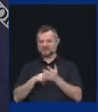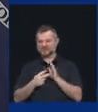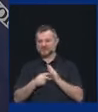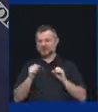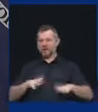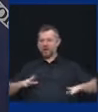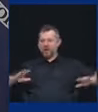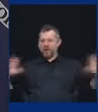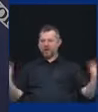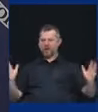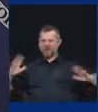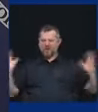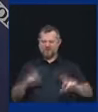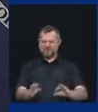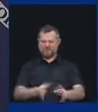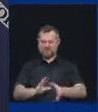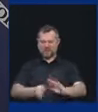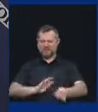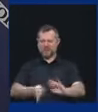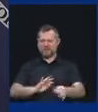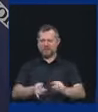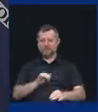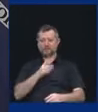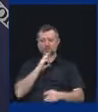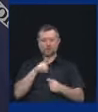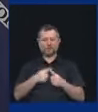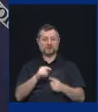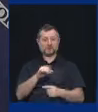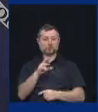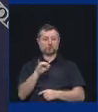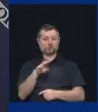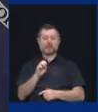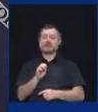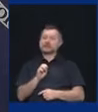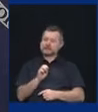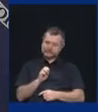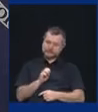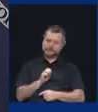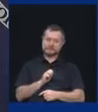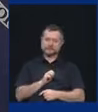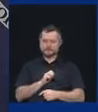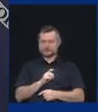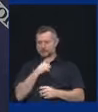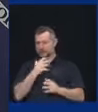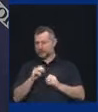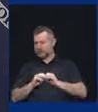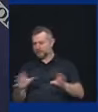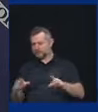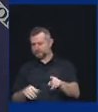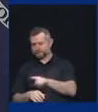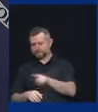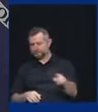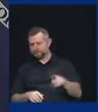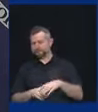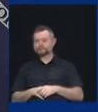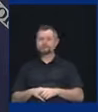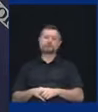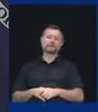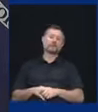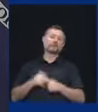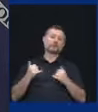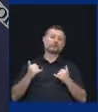there. On crime, and let me be clear, because people are now in the midst of selecting a